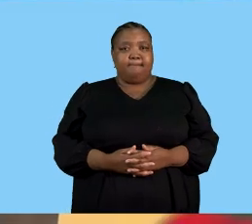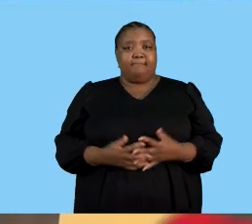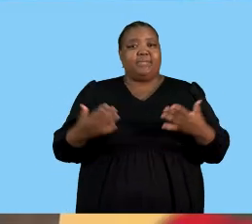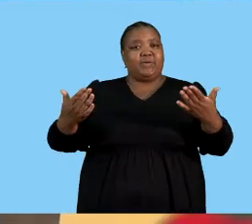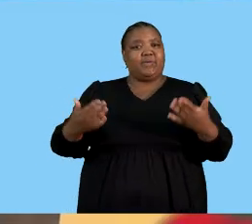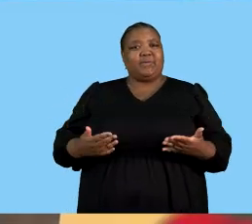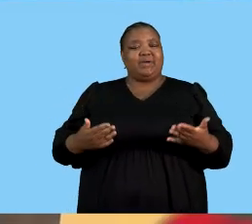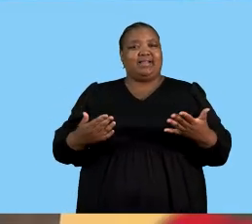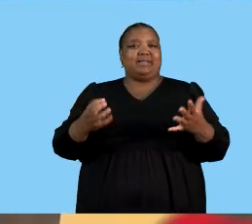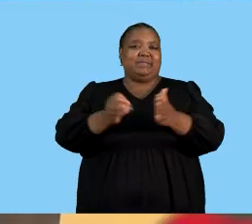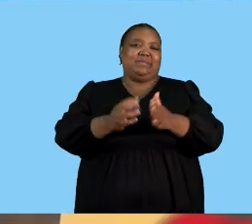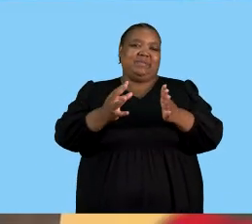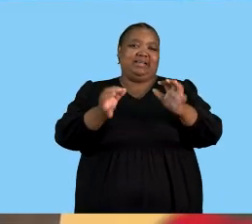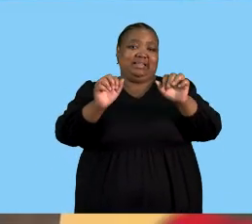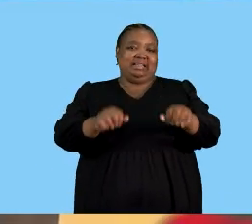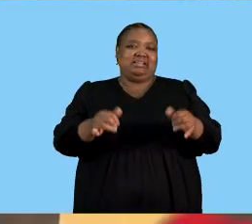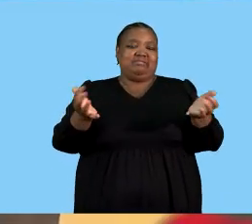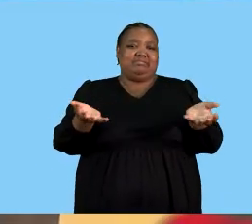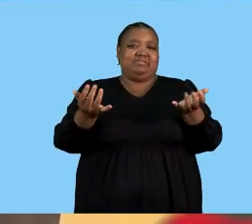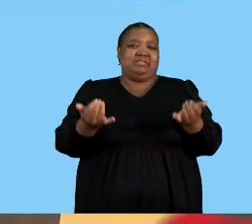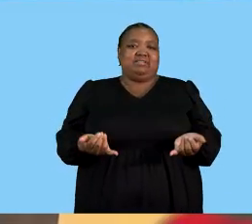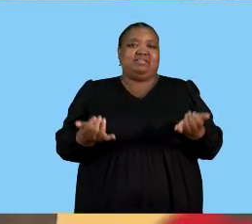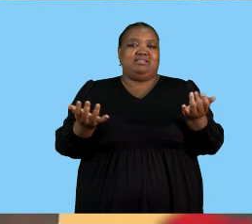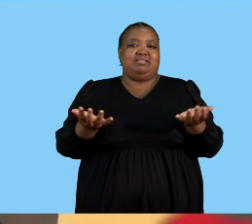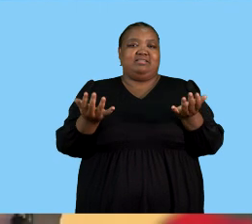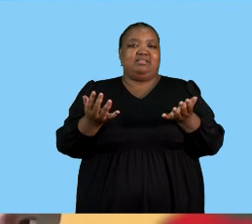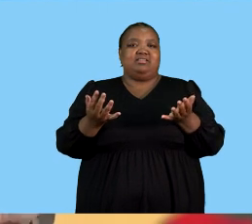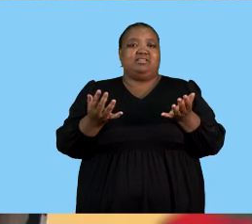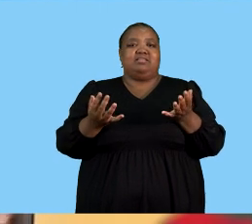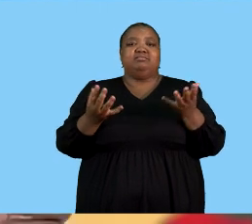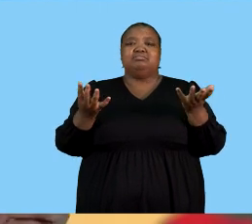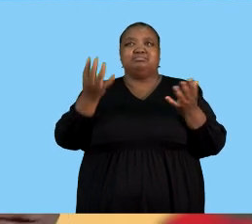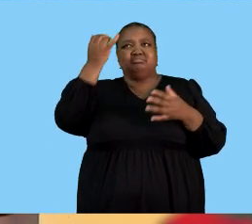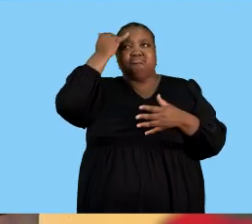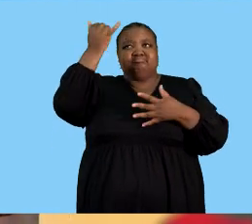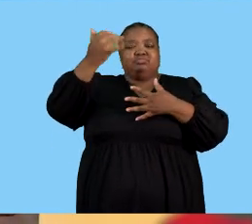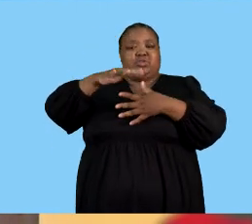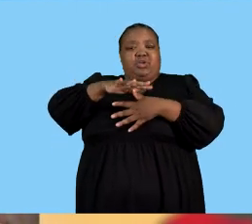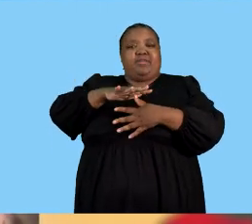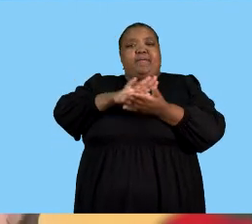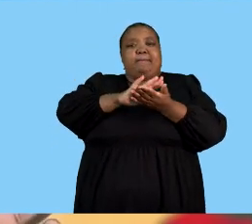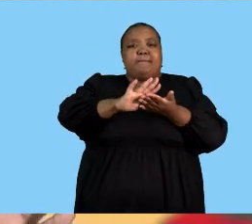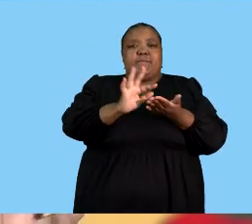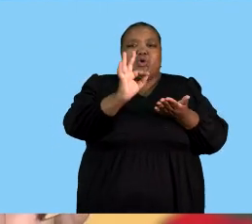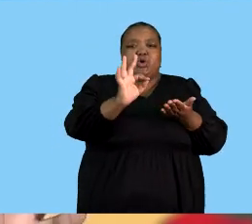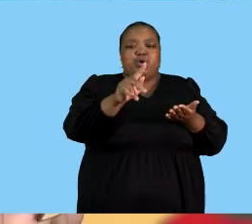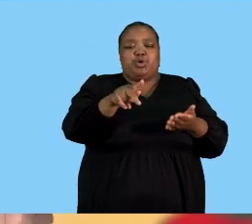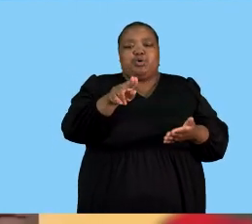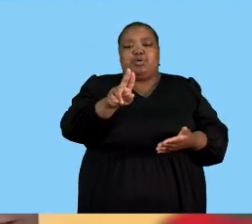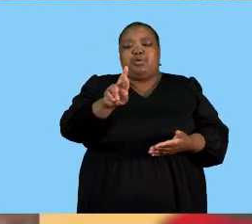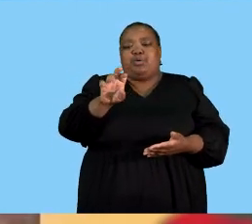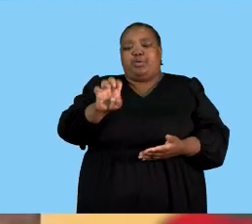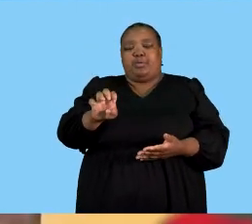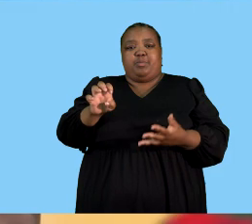Welcome back, learners. And as we have said, we are going to take our main idea being the pure substances and break it into three